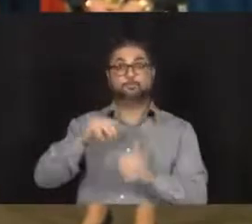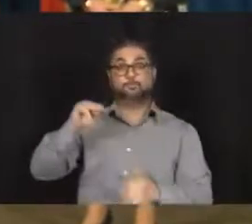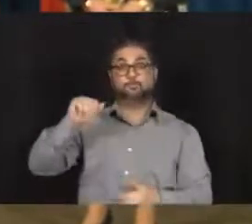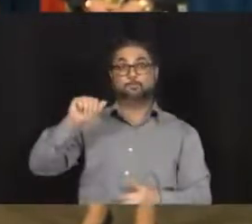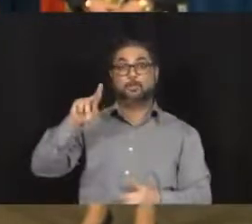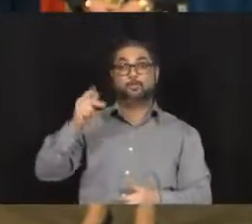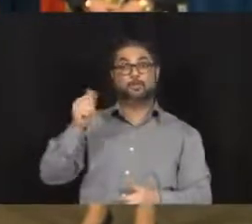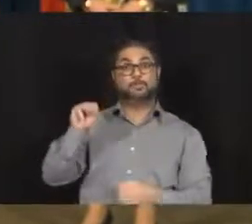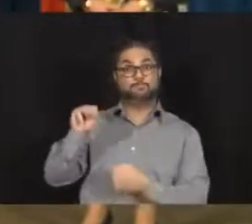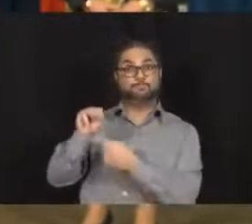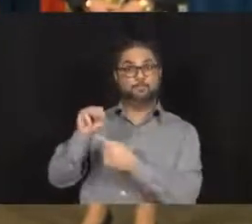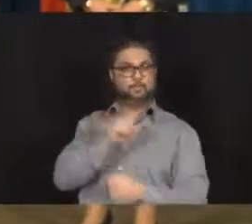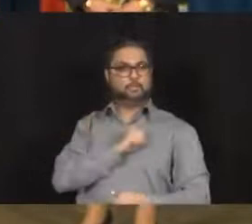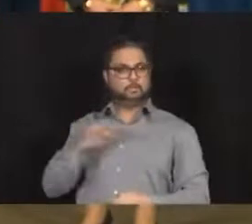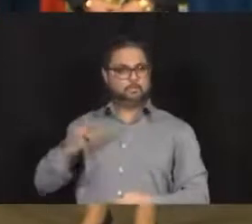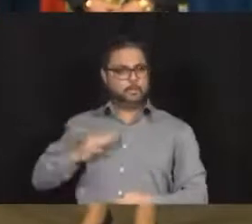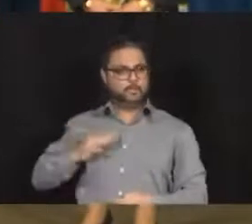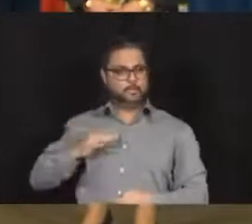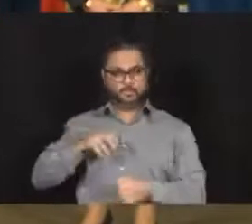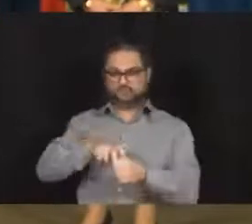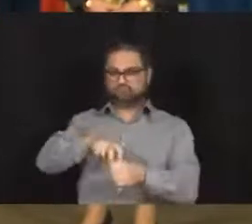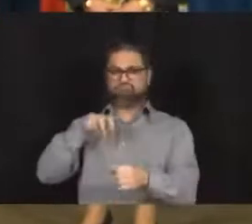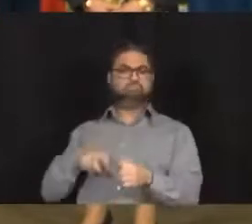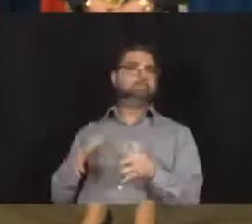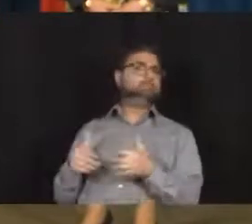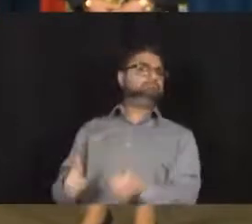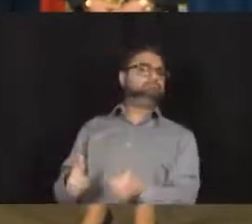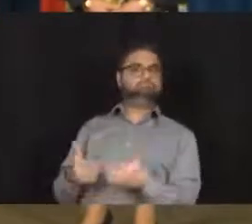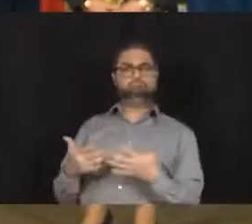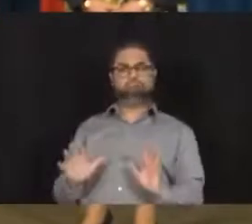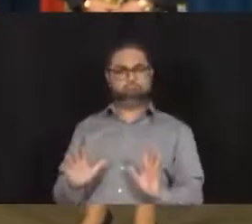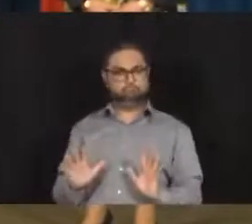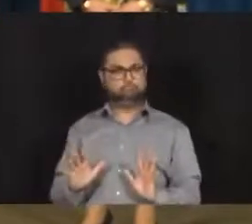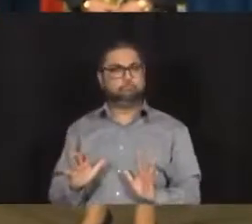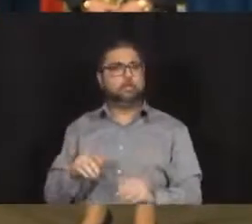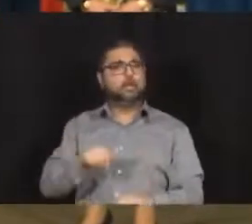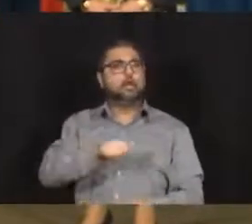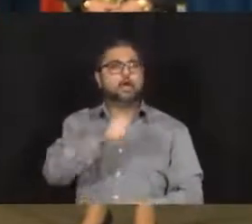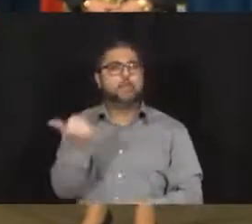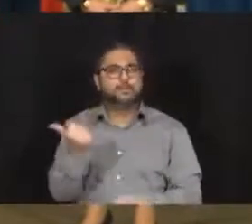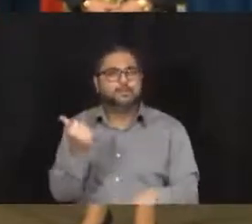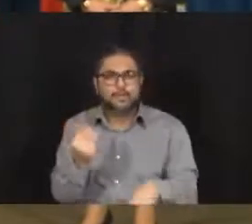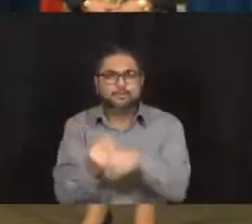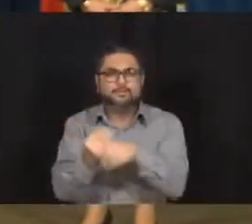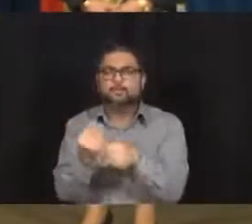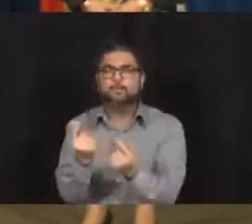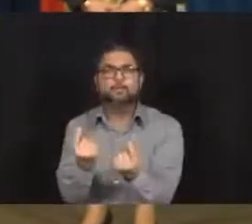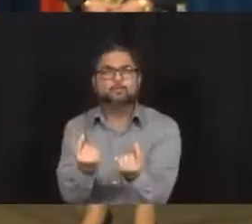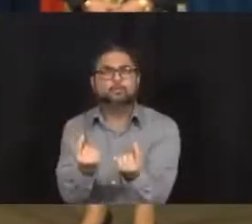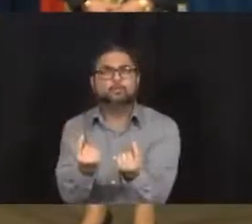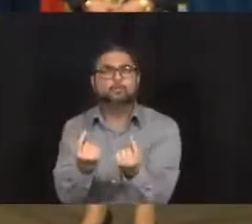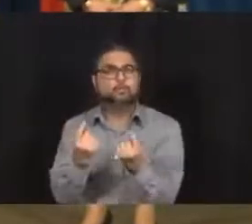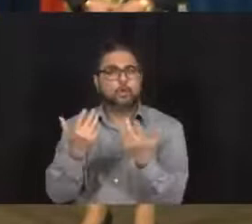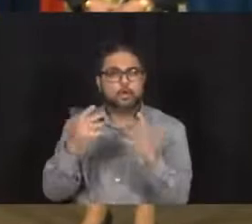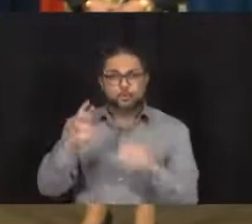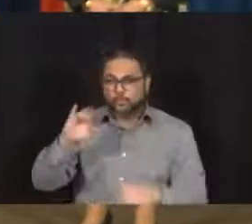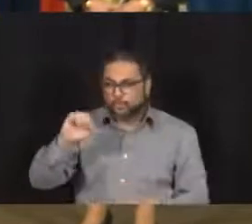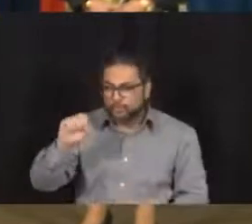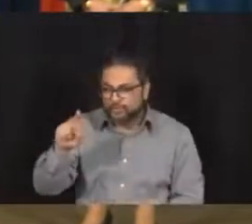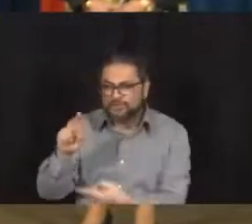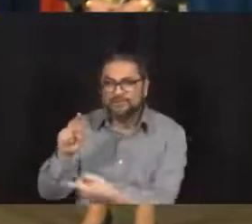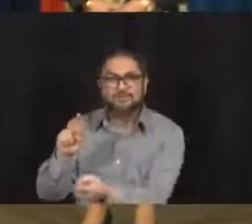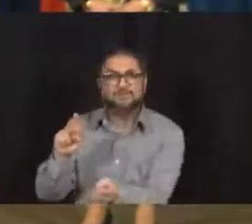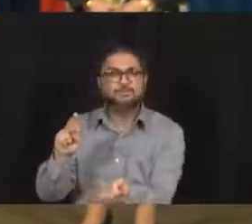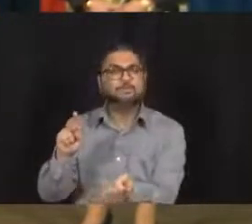out? What more can you do for those long-term care homes where these people are already at risk in the homes that they're living in? Can you